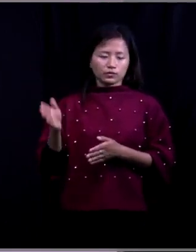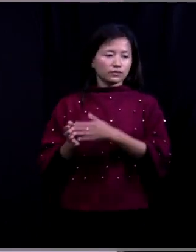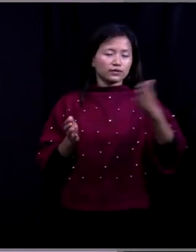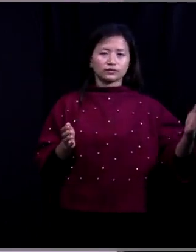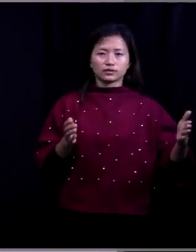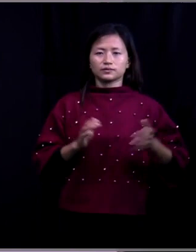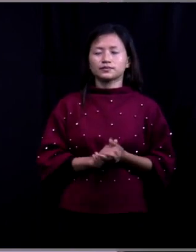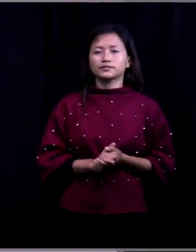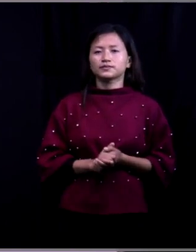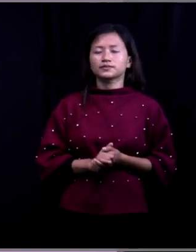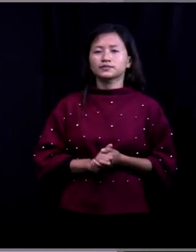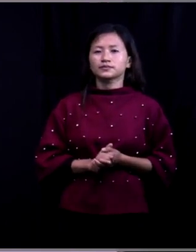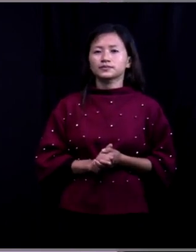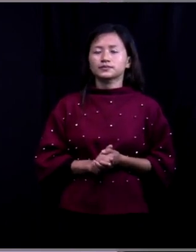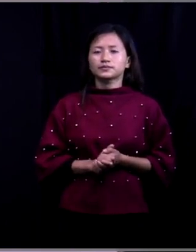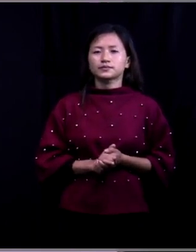side.